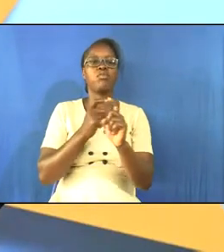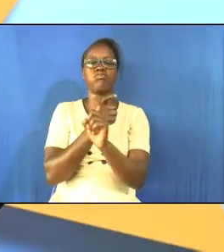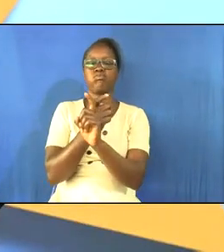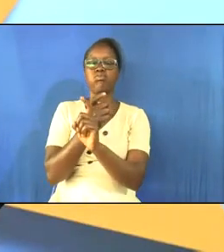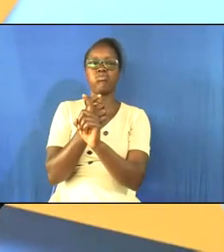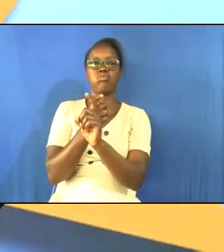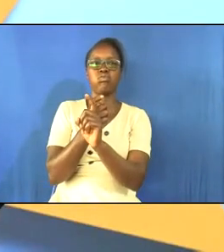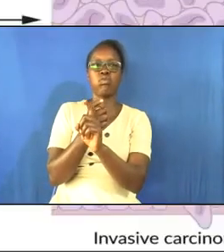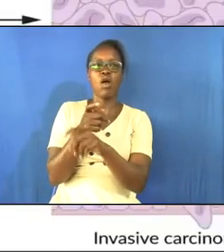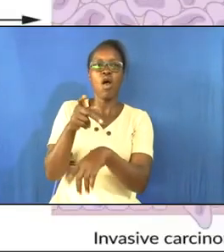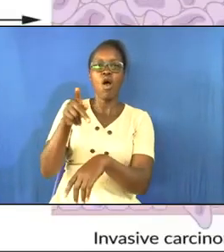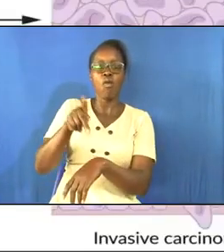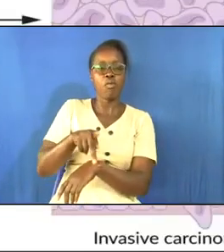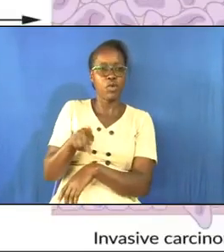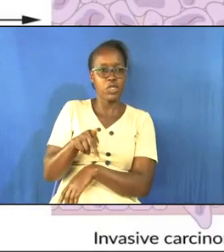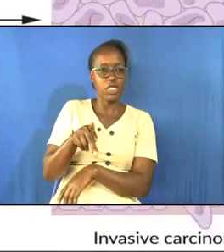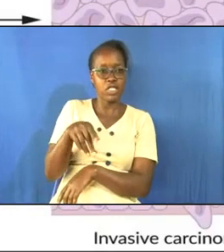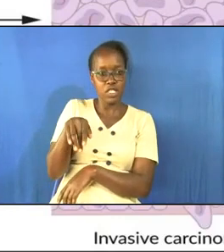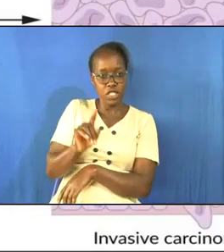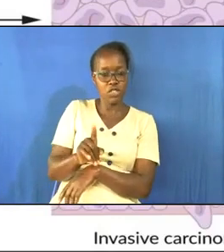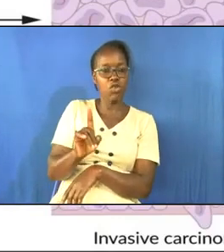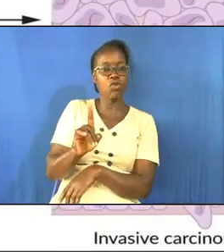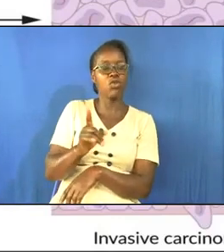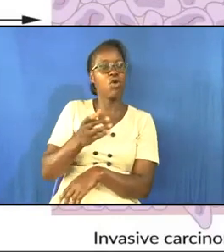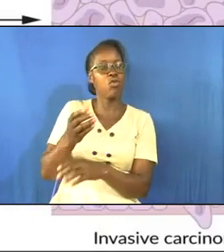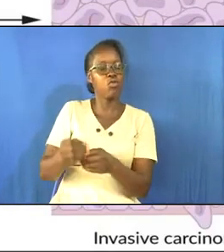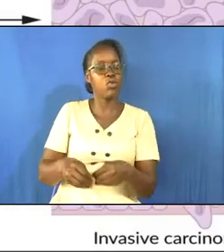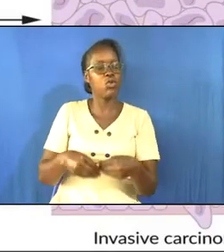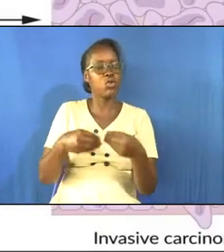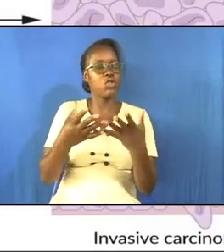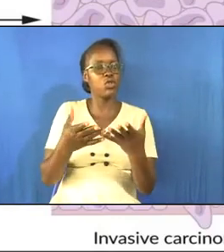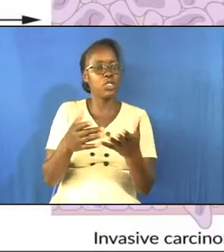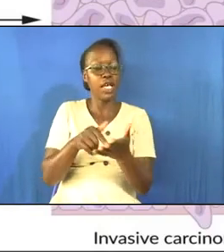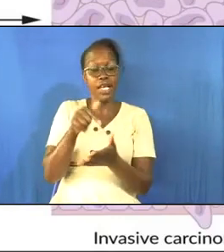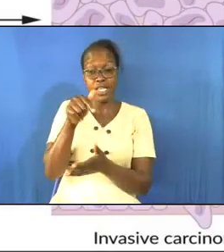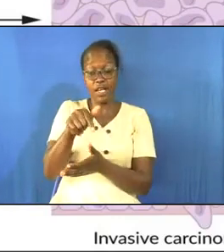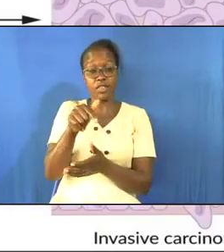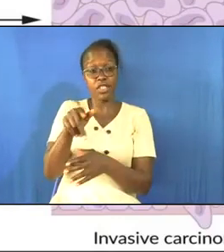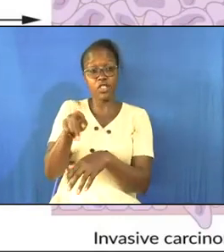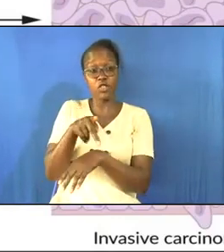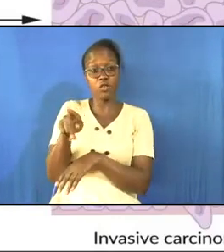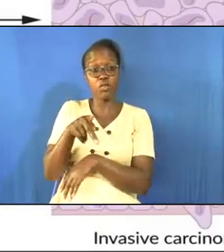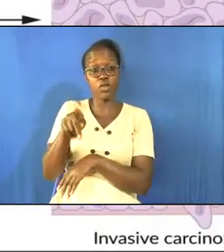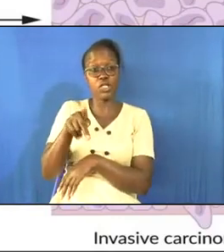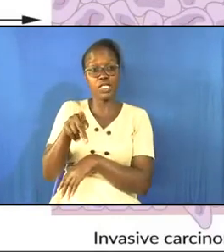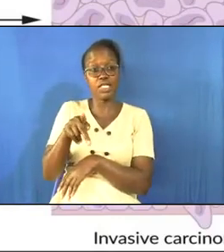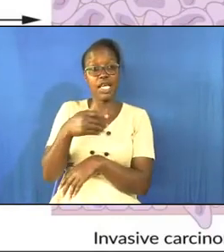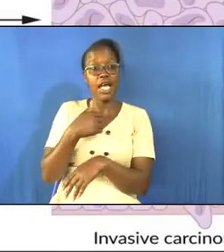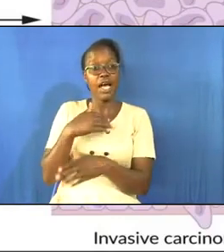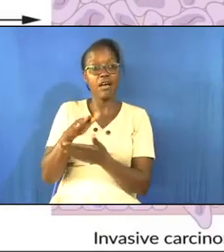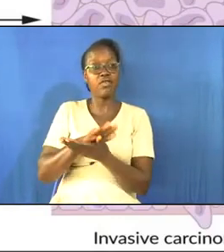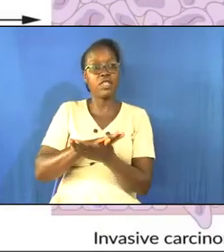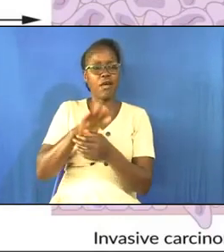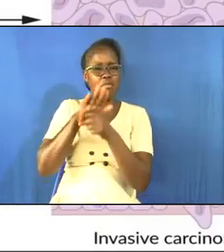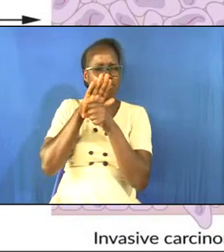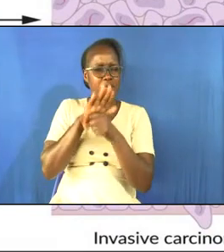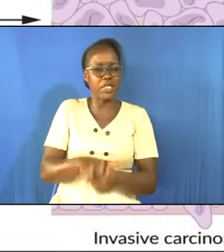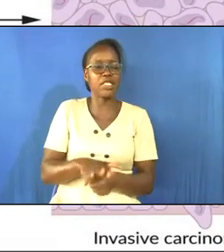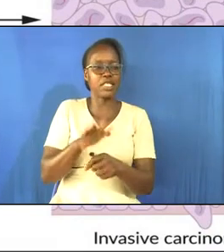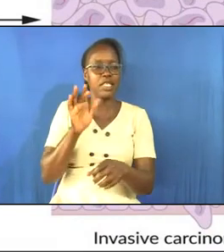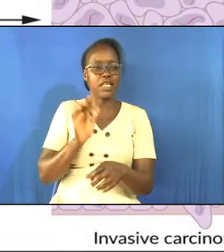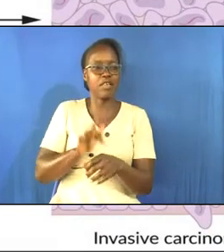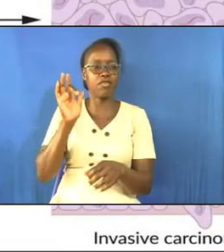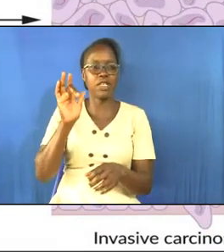own proteins, some adverse proteins we call oncoproteins. Now these proteins have a suppressive